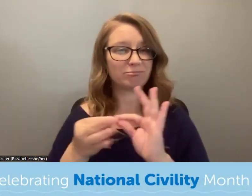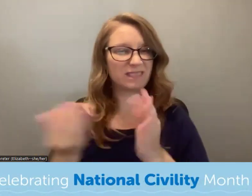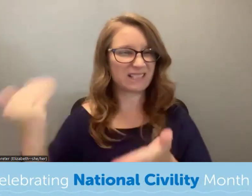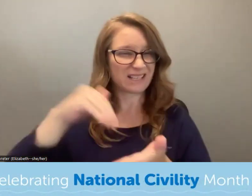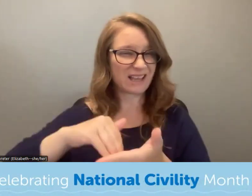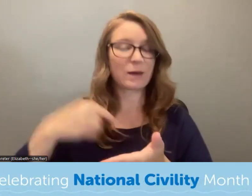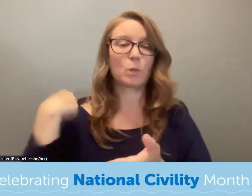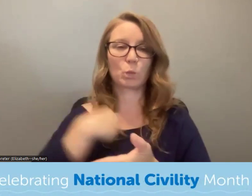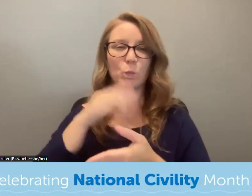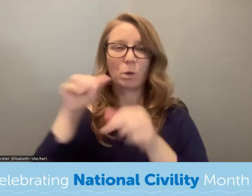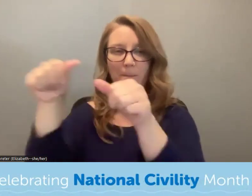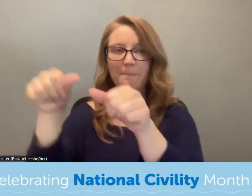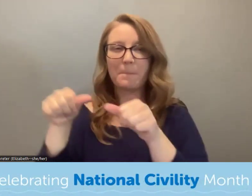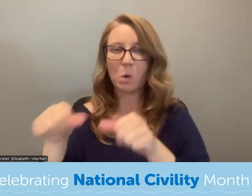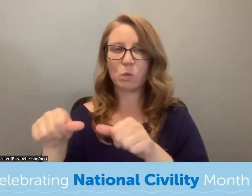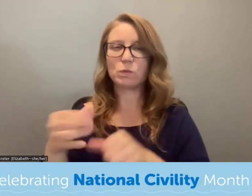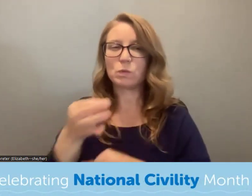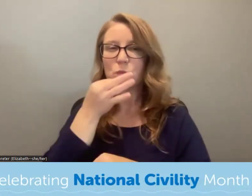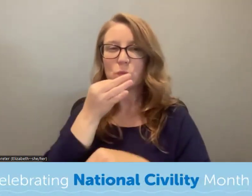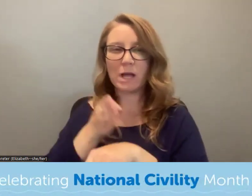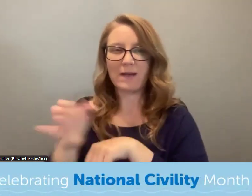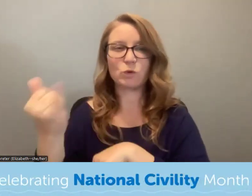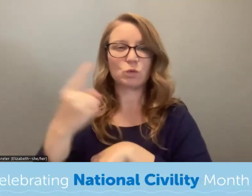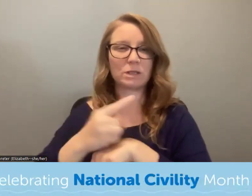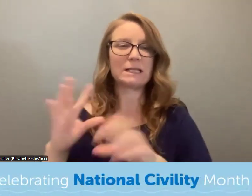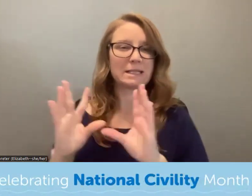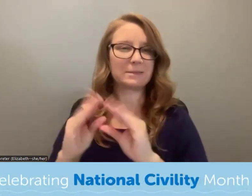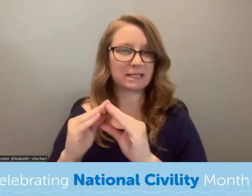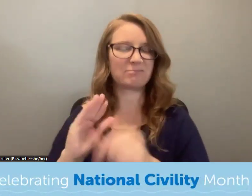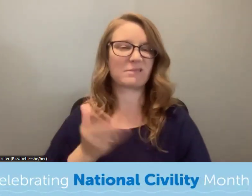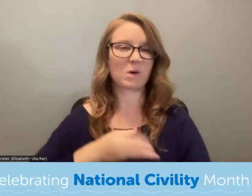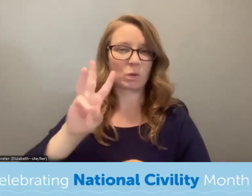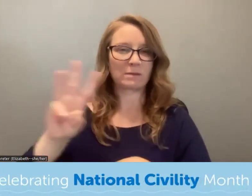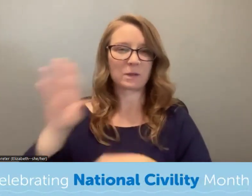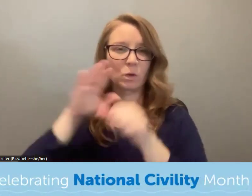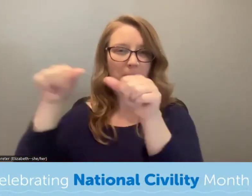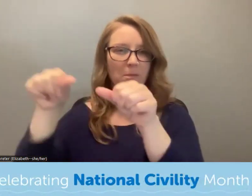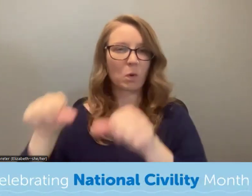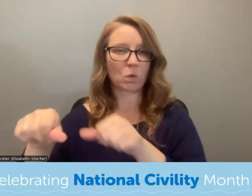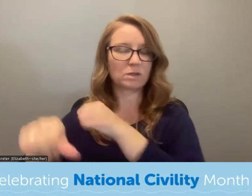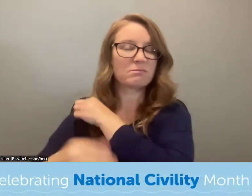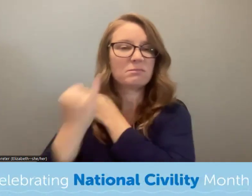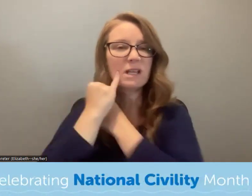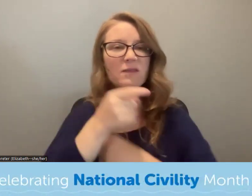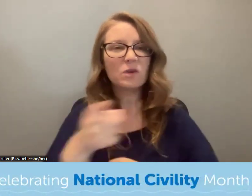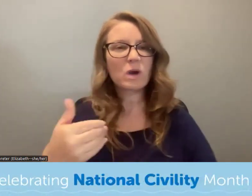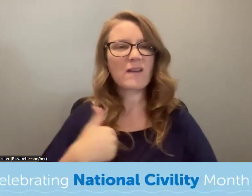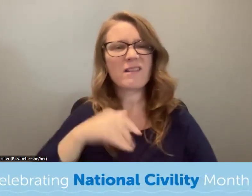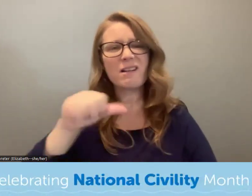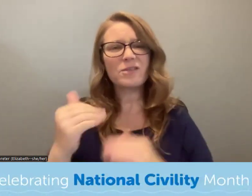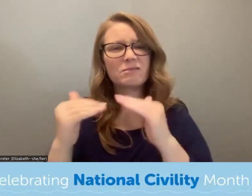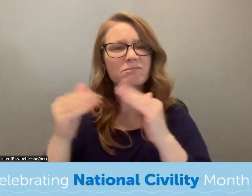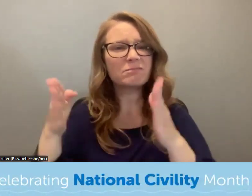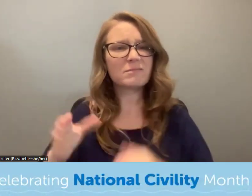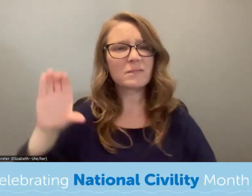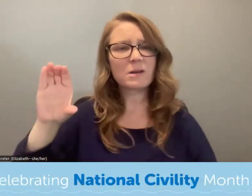be posting this shortly after today's meeting on our website. And so if you have colleagues